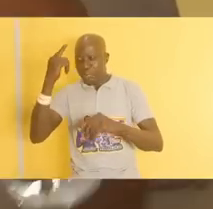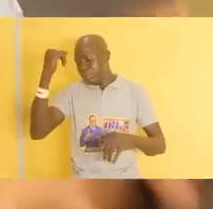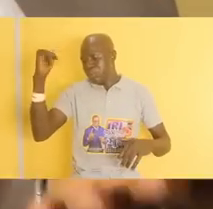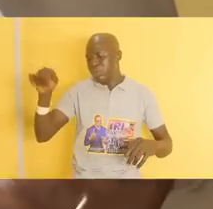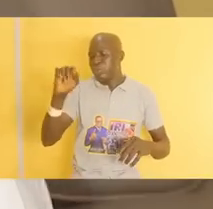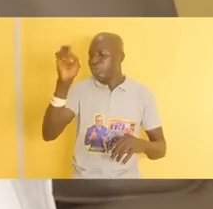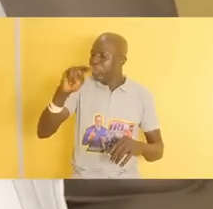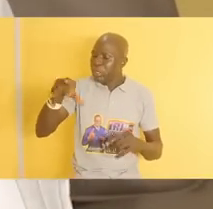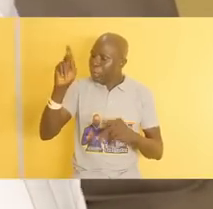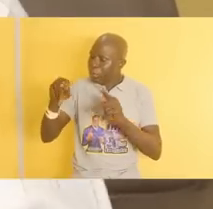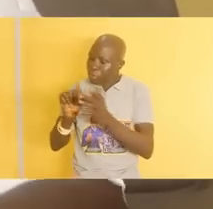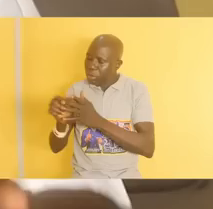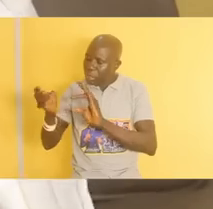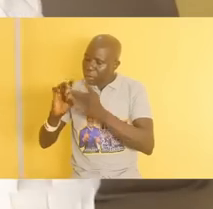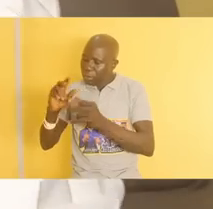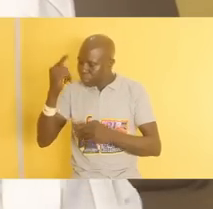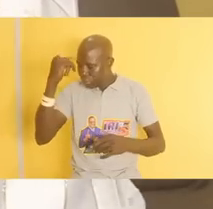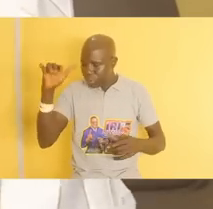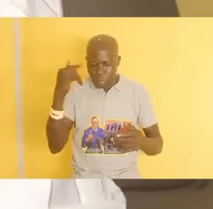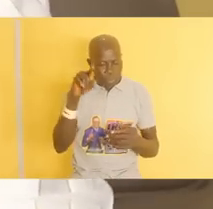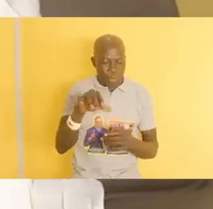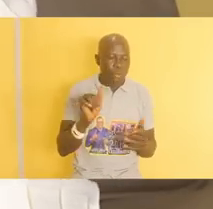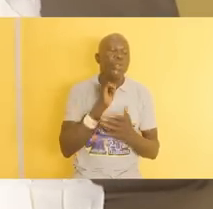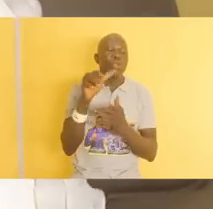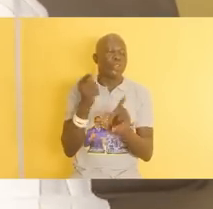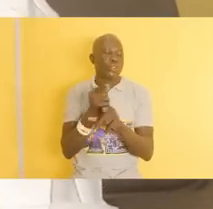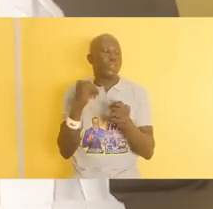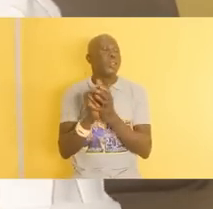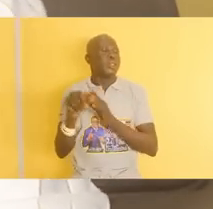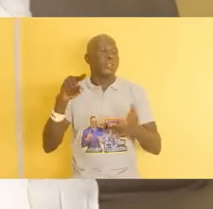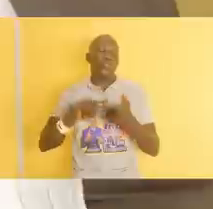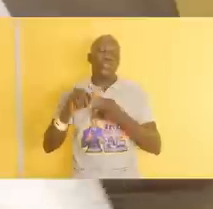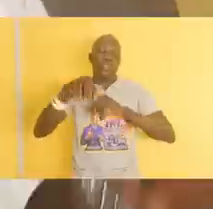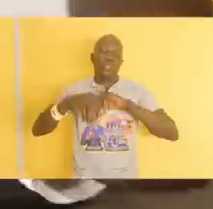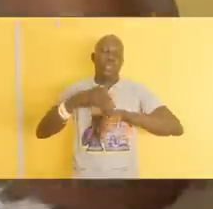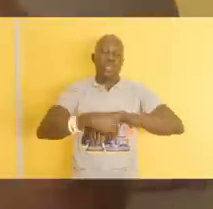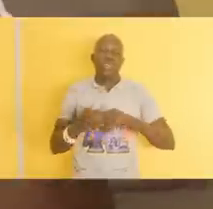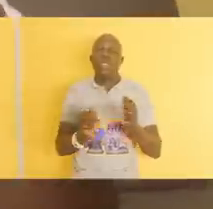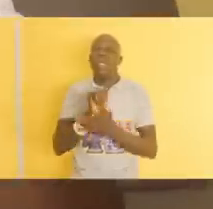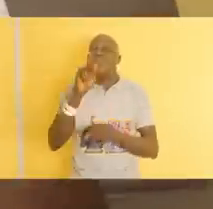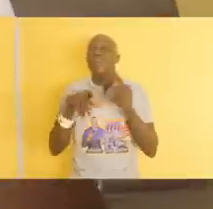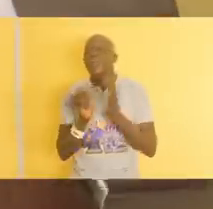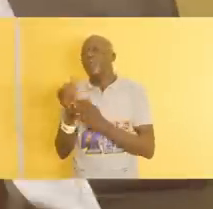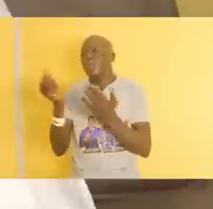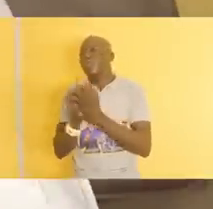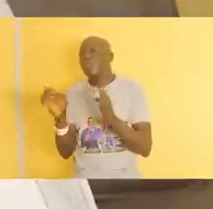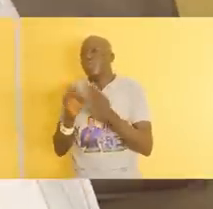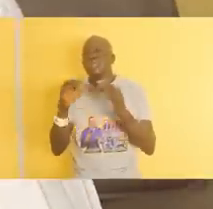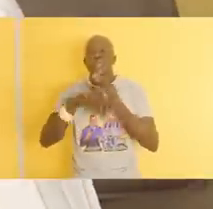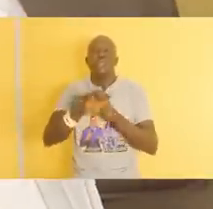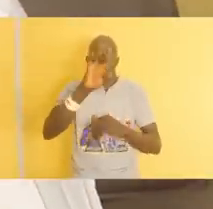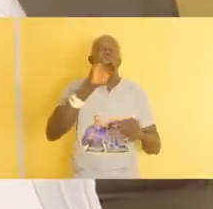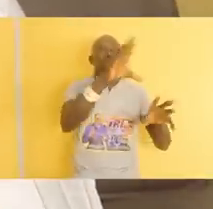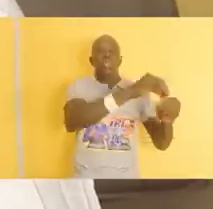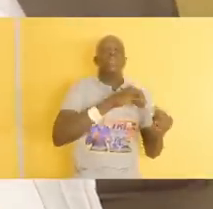life. Not just pray to your dream. No, no, no. Ne asale me. Tonight. Eyi te fe pa de mla go me jo. E mo gede dani.